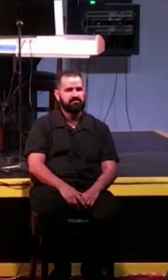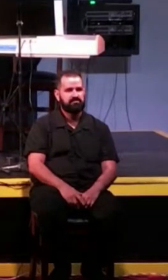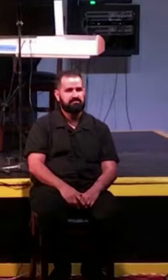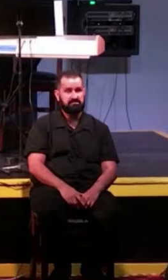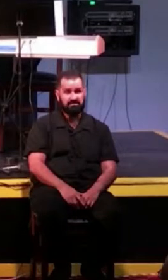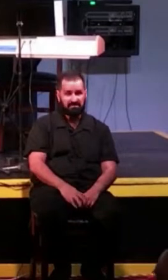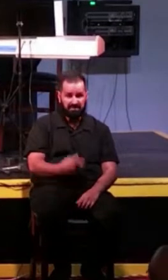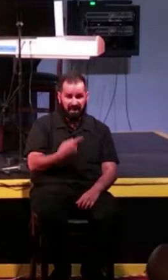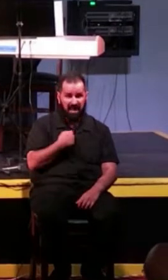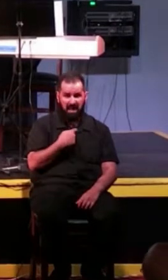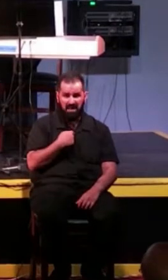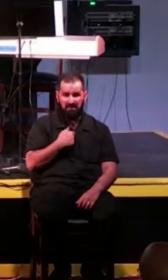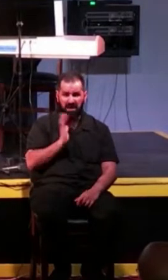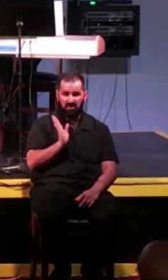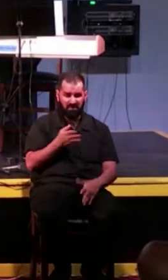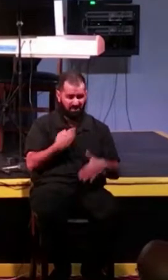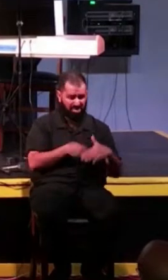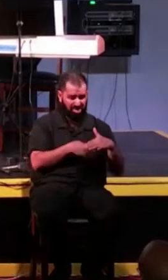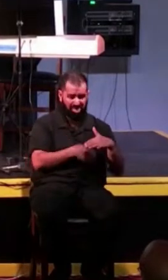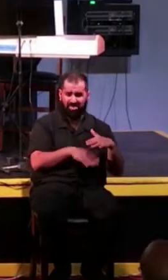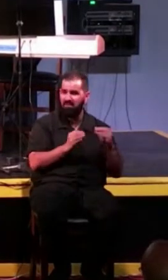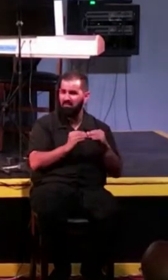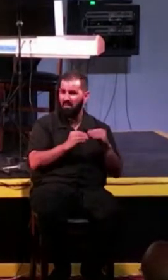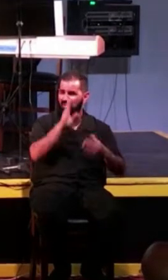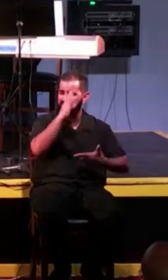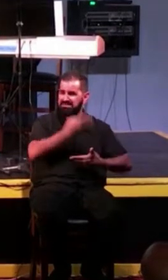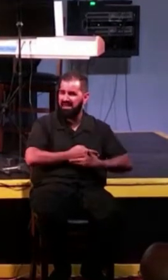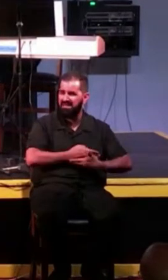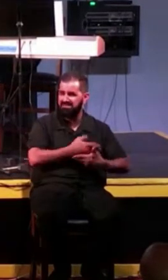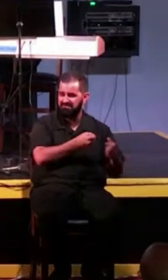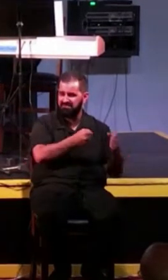Am I going to have any more sons?